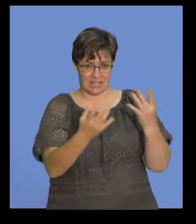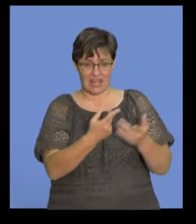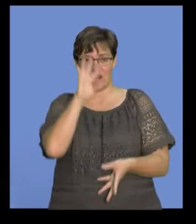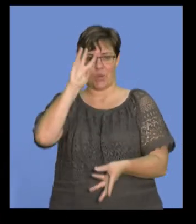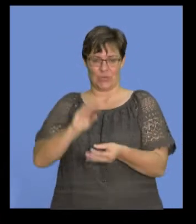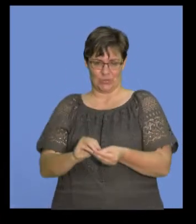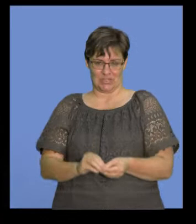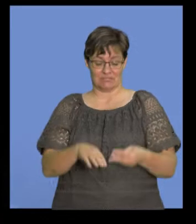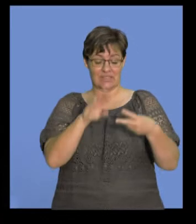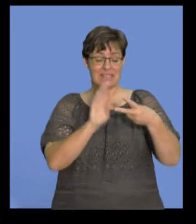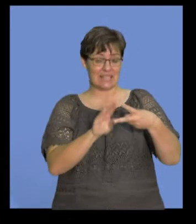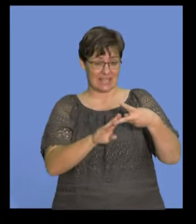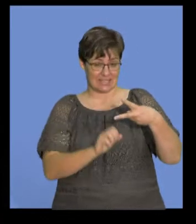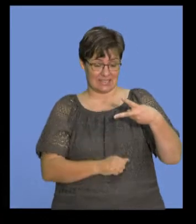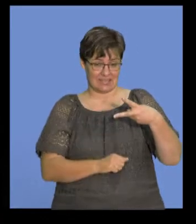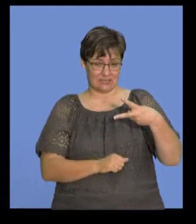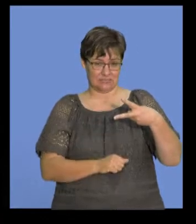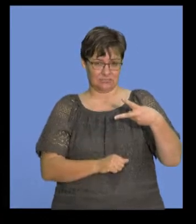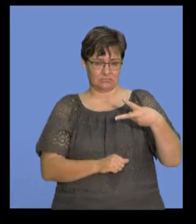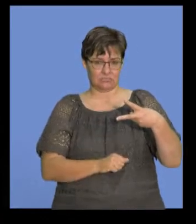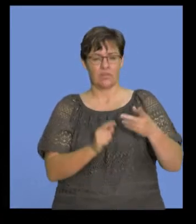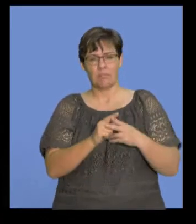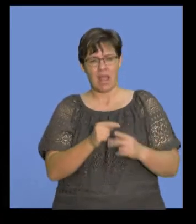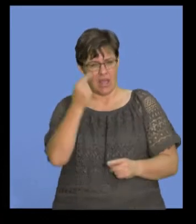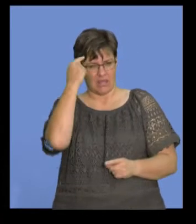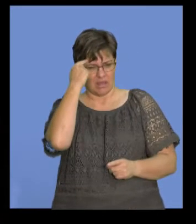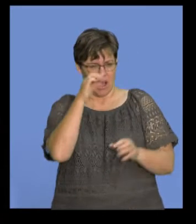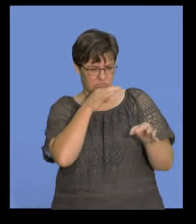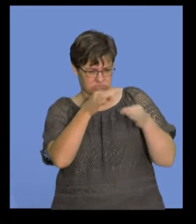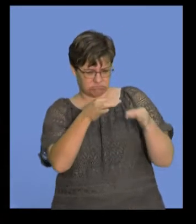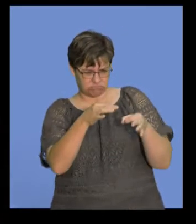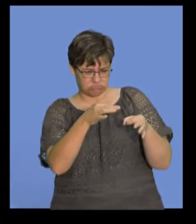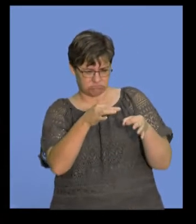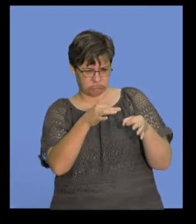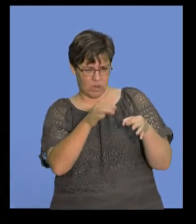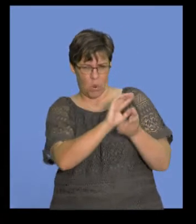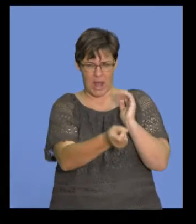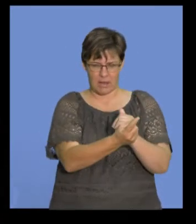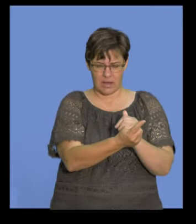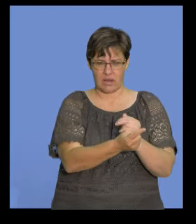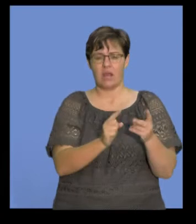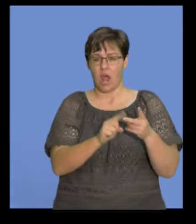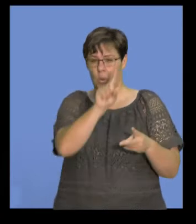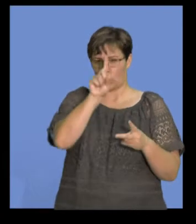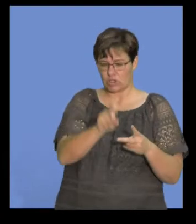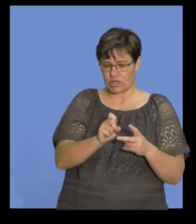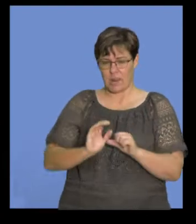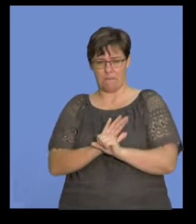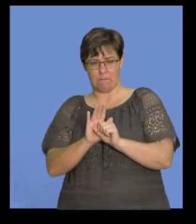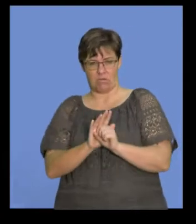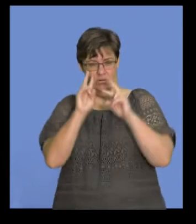possibility. The second suggestion is state your hypothesis, ask a question, do background